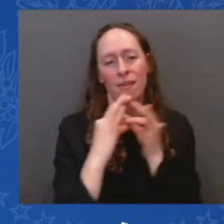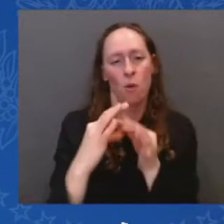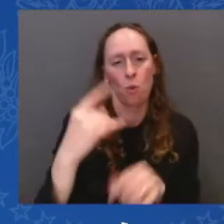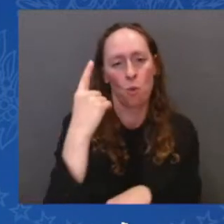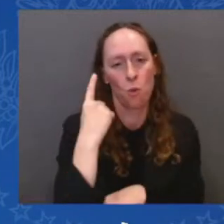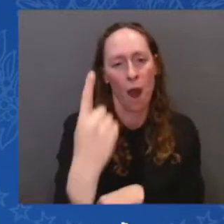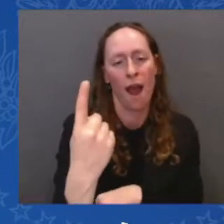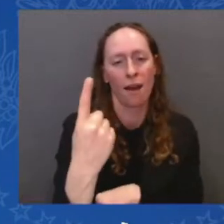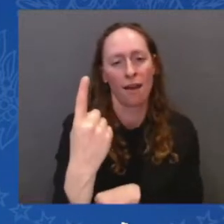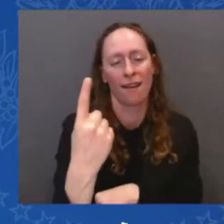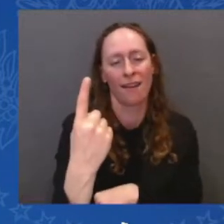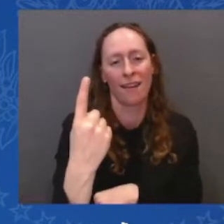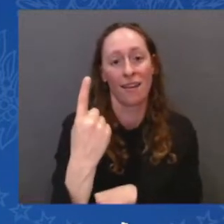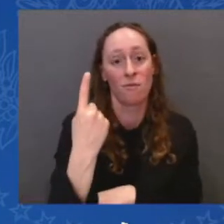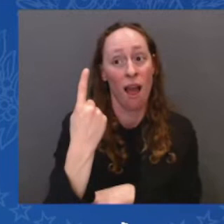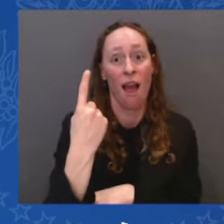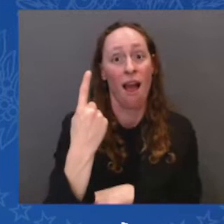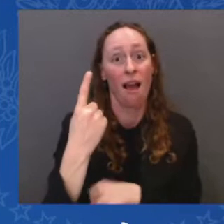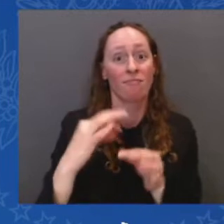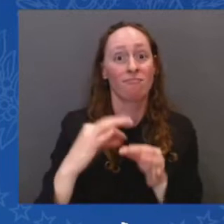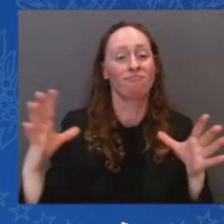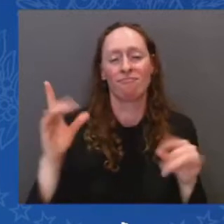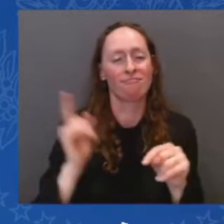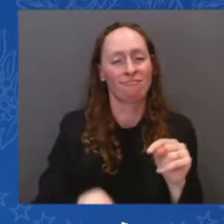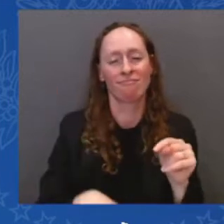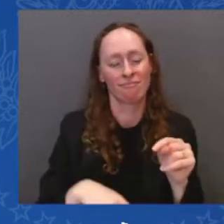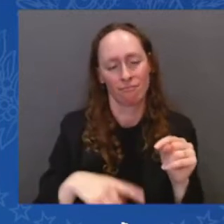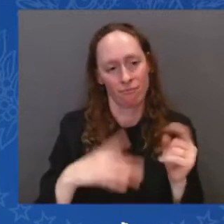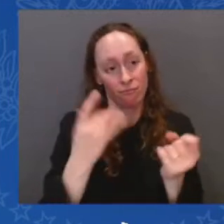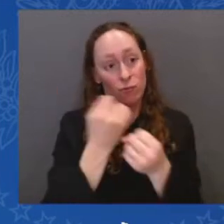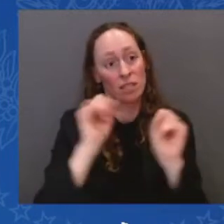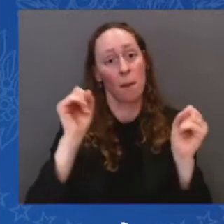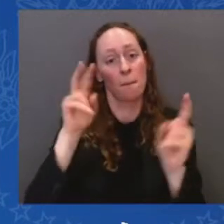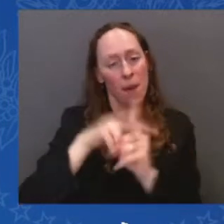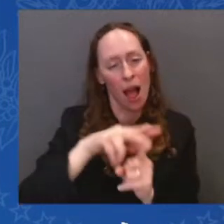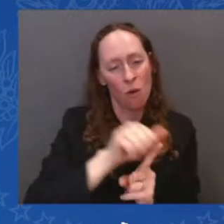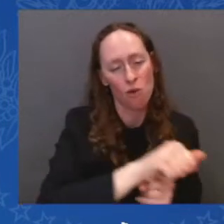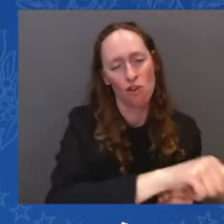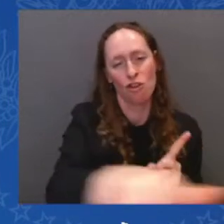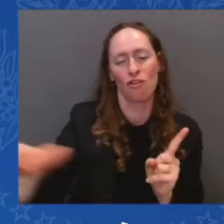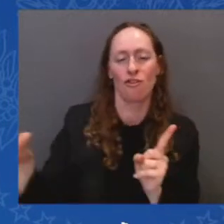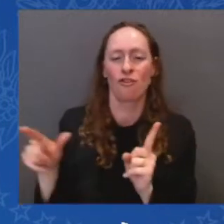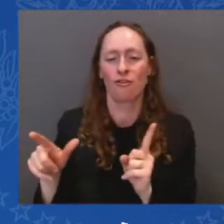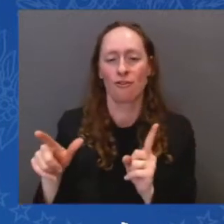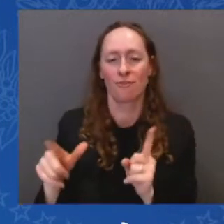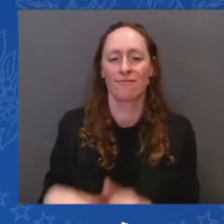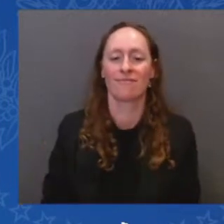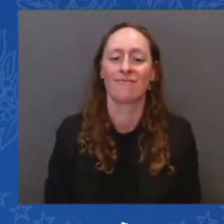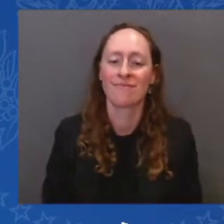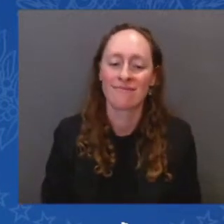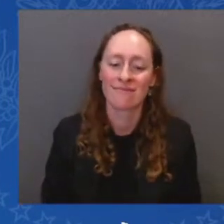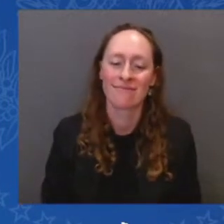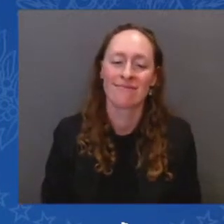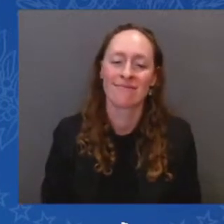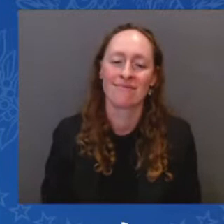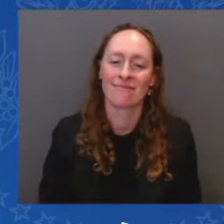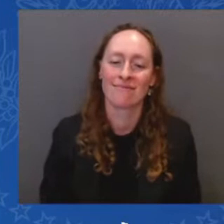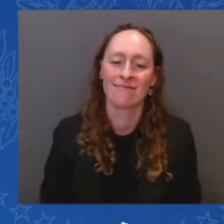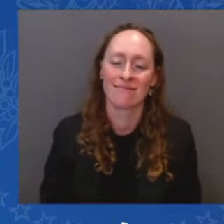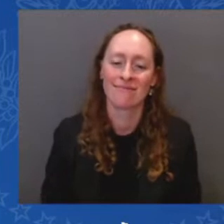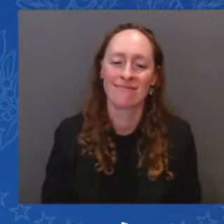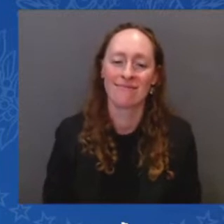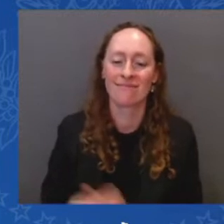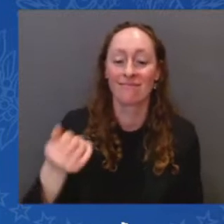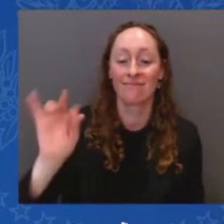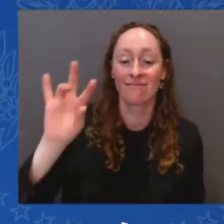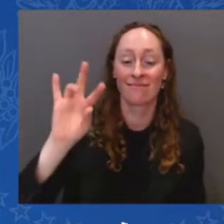Army for over 200 years, since 14 June 1775, when a company of